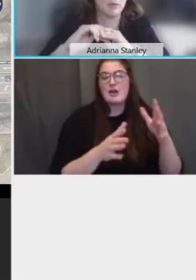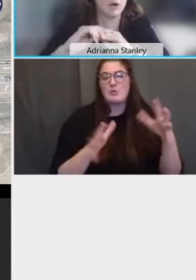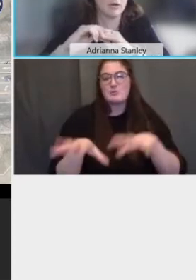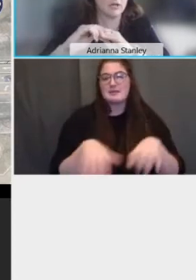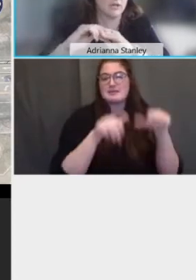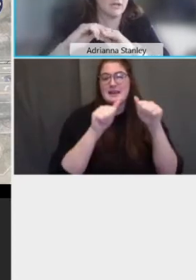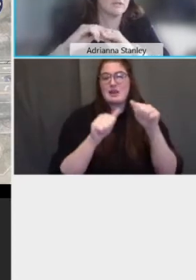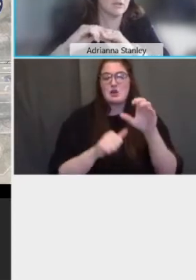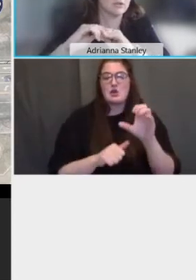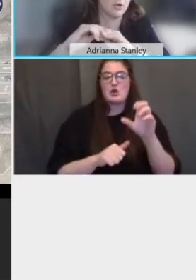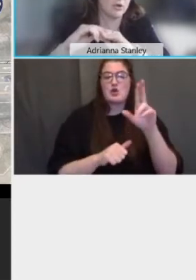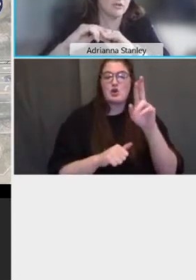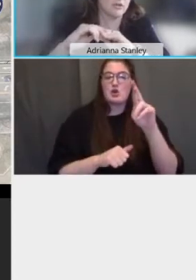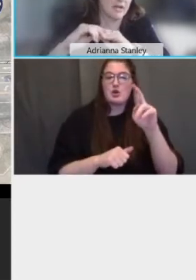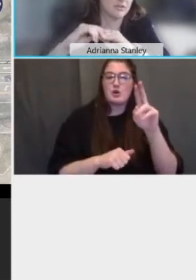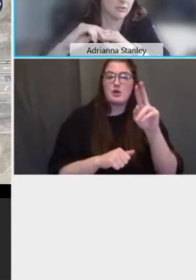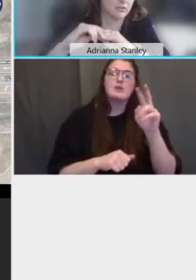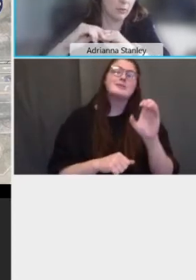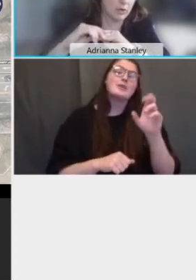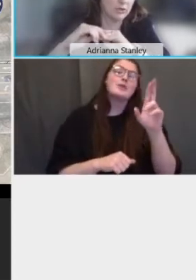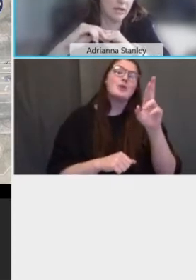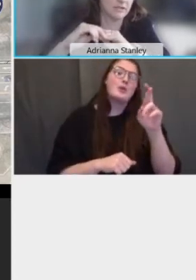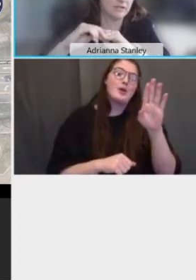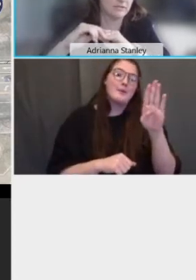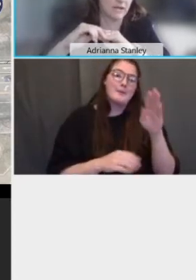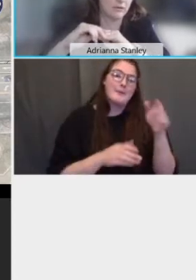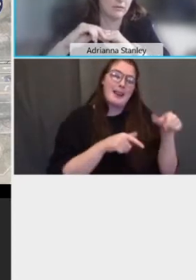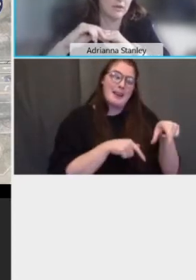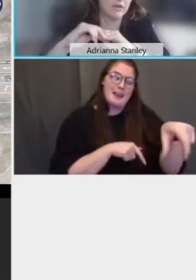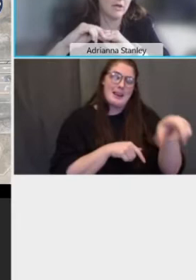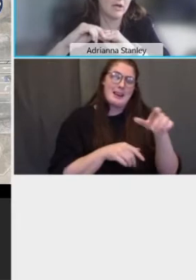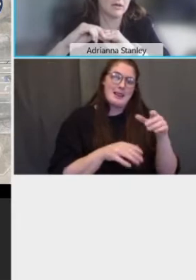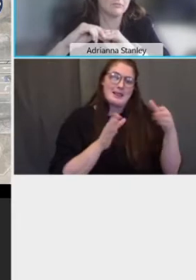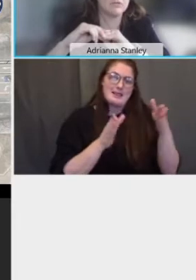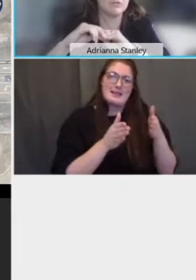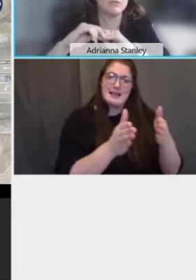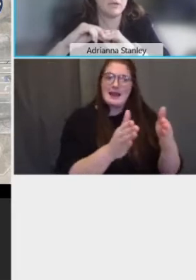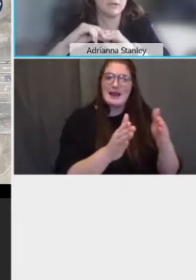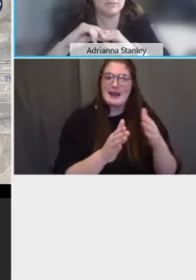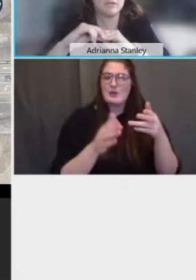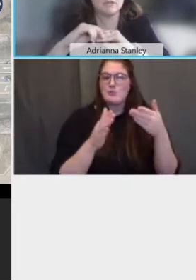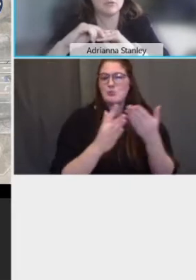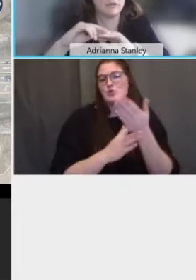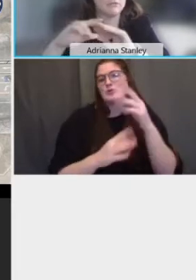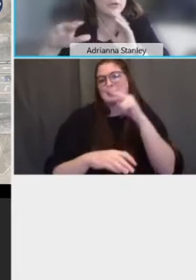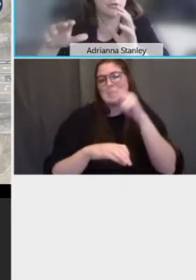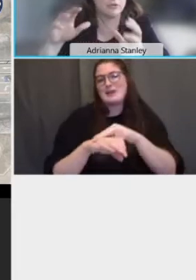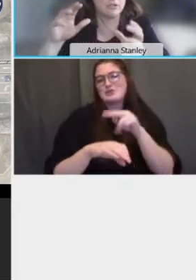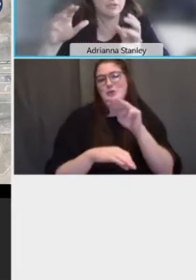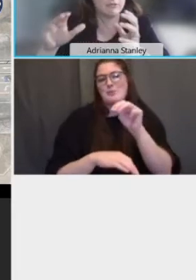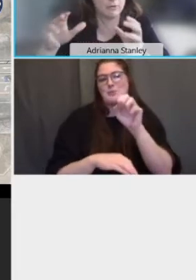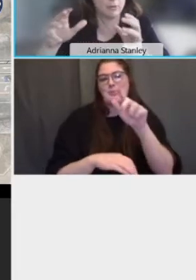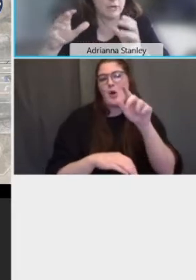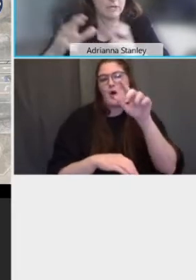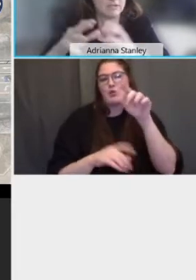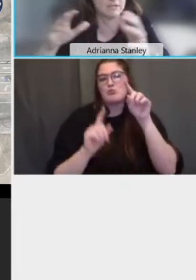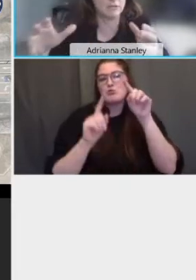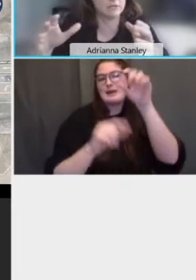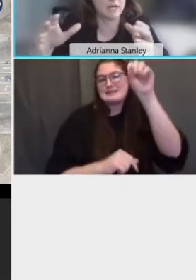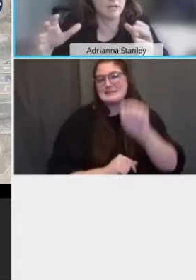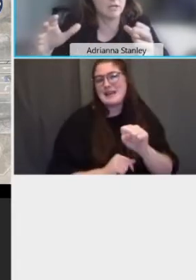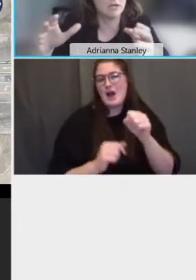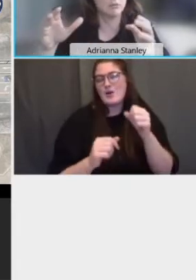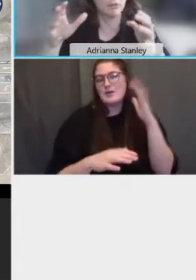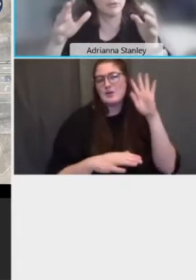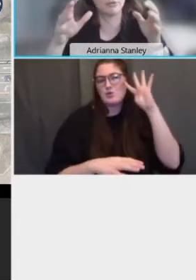well as the parking that's along the National Mall heading south to develop a 12 to 13 foot wide